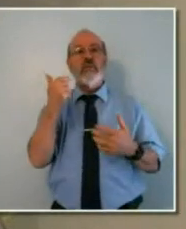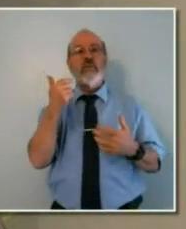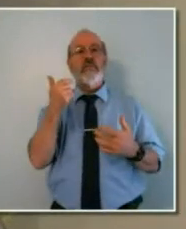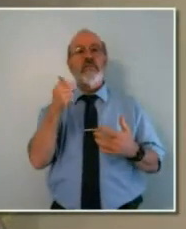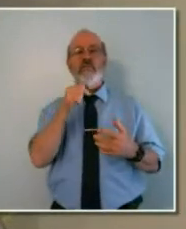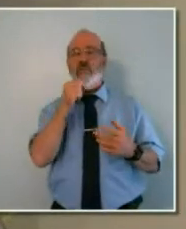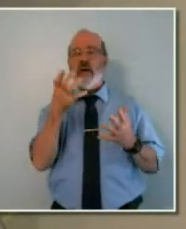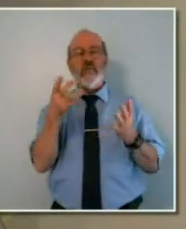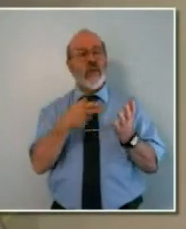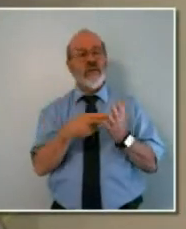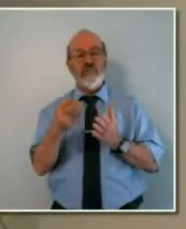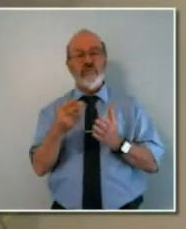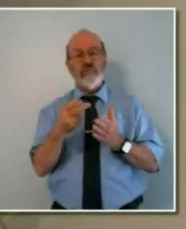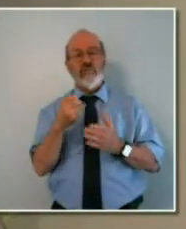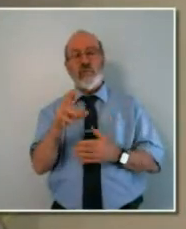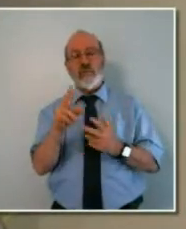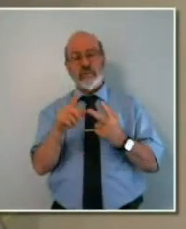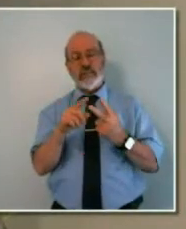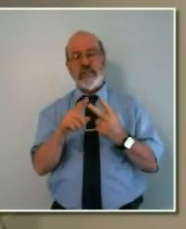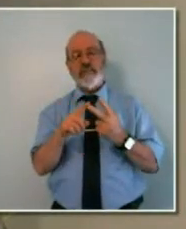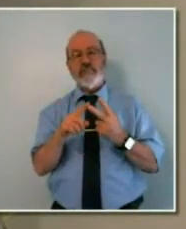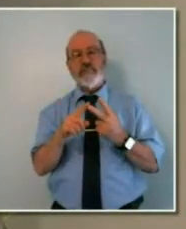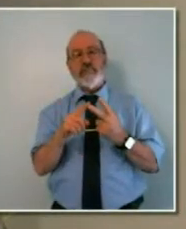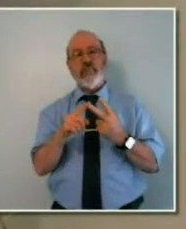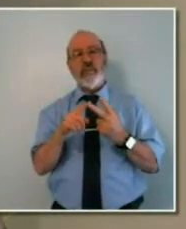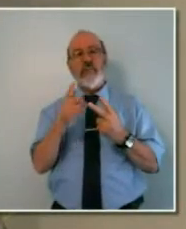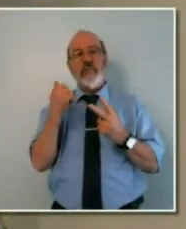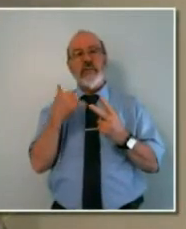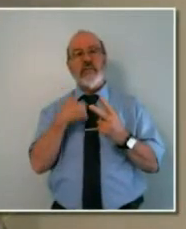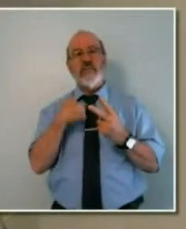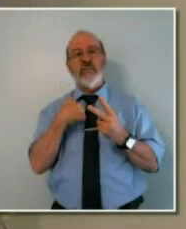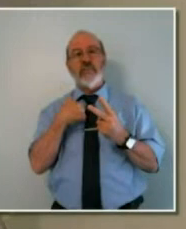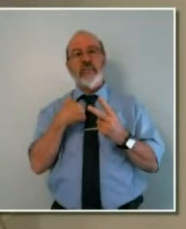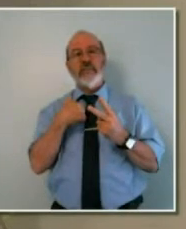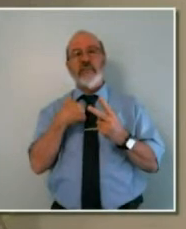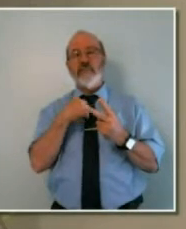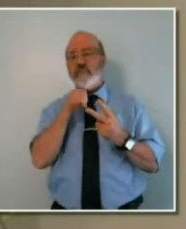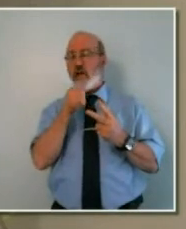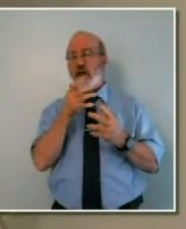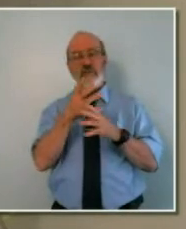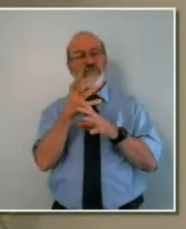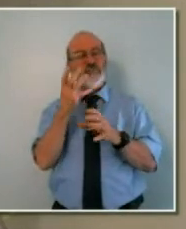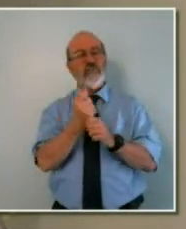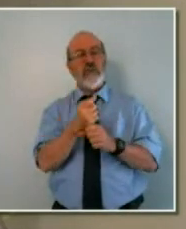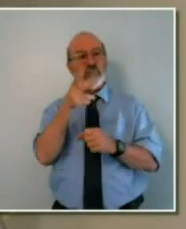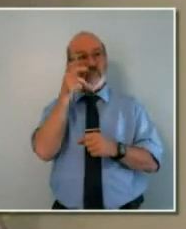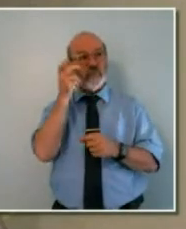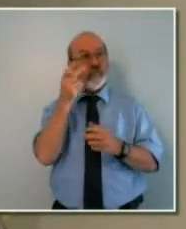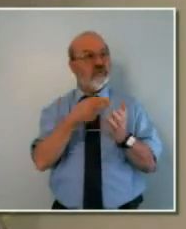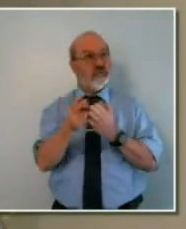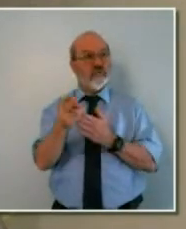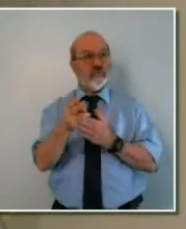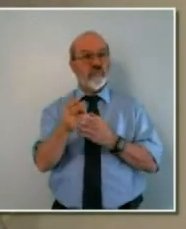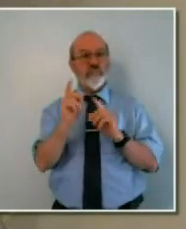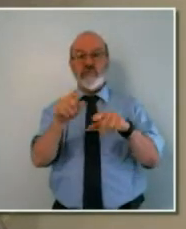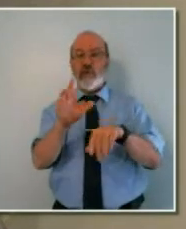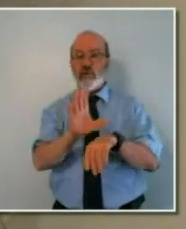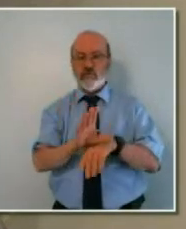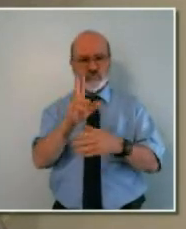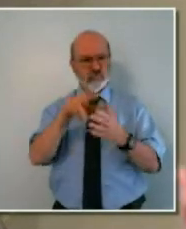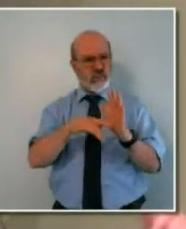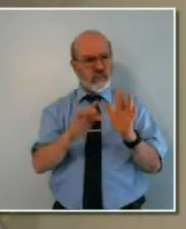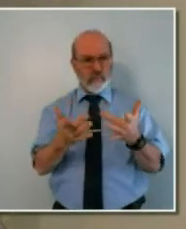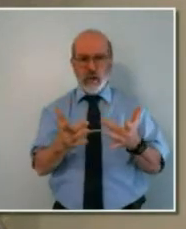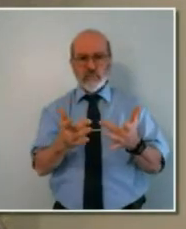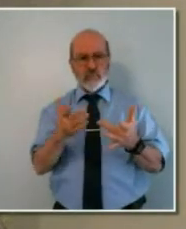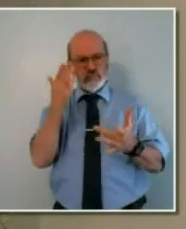Or secondly, because we have little trust. Oh, we've heard the truth. We've been to church. We've read the Bible. We know